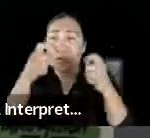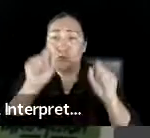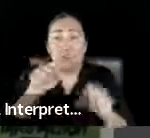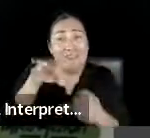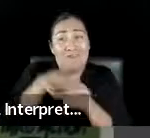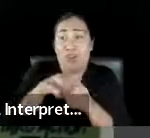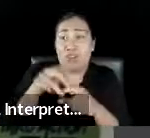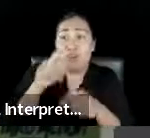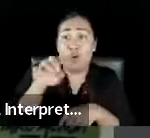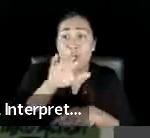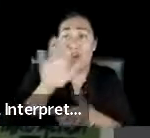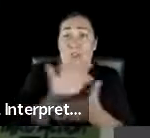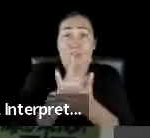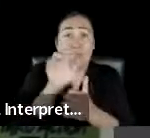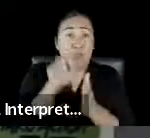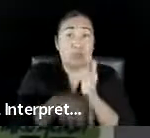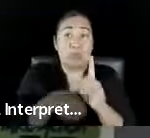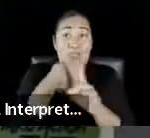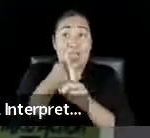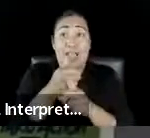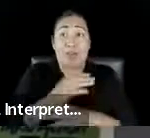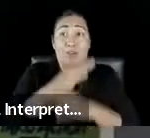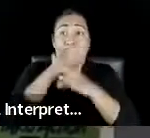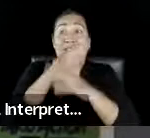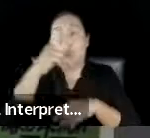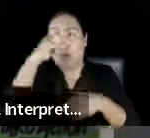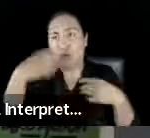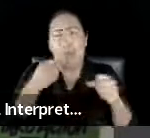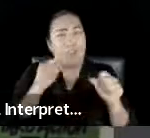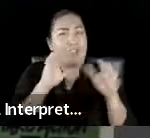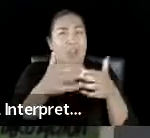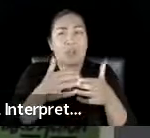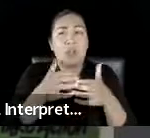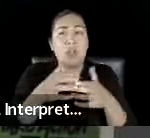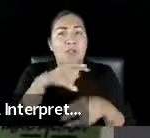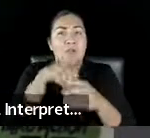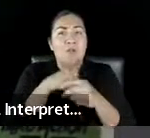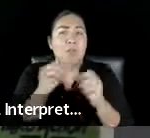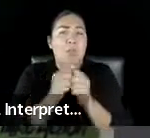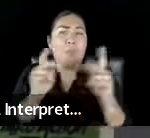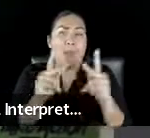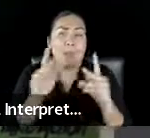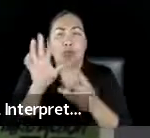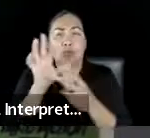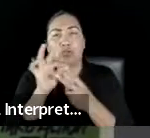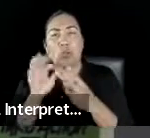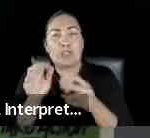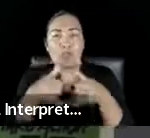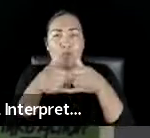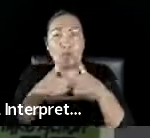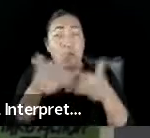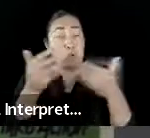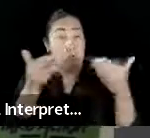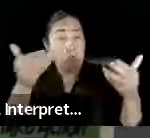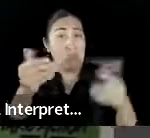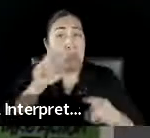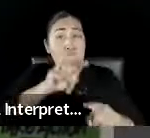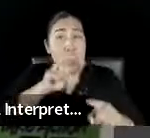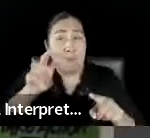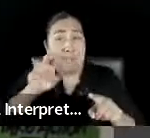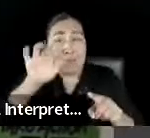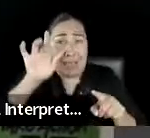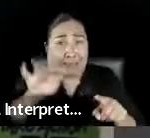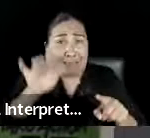suicide prevention categories as part of the People's Choice Awards. So with that, go to directingchangecaa.org, click